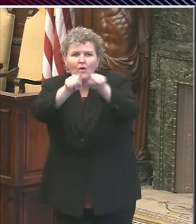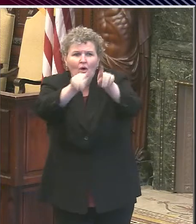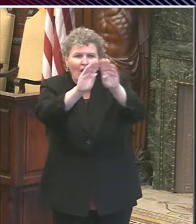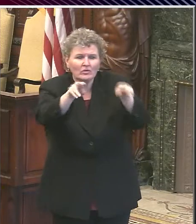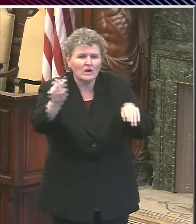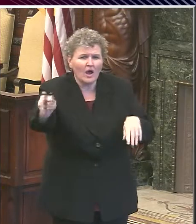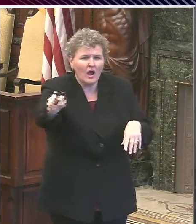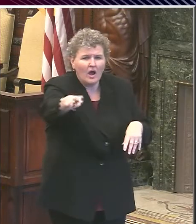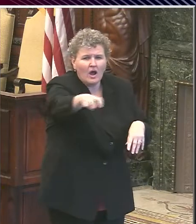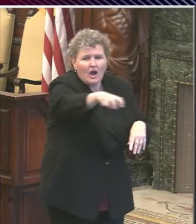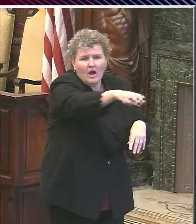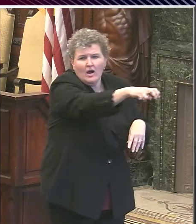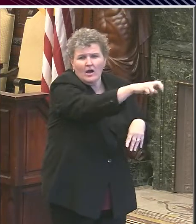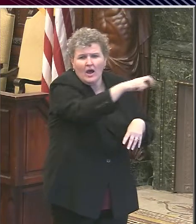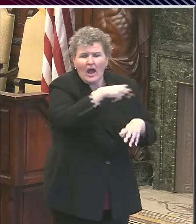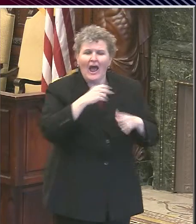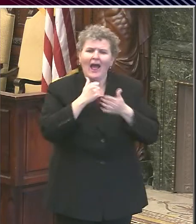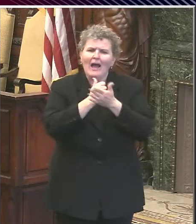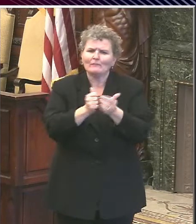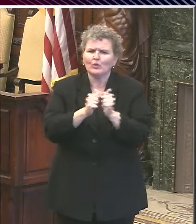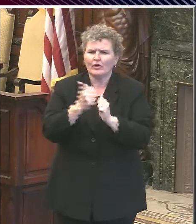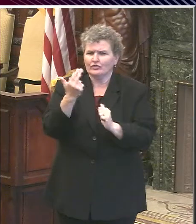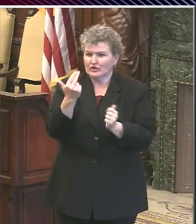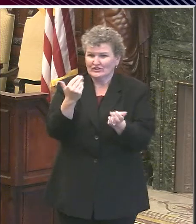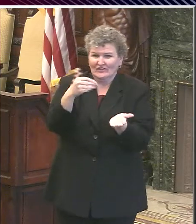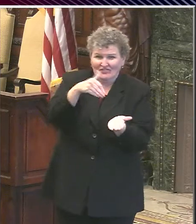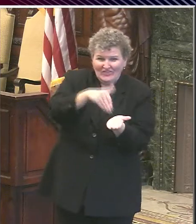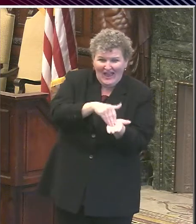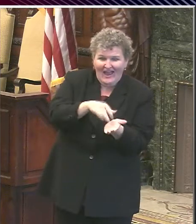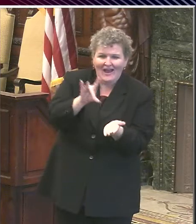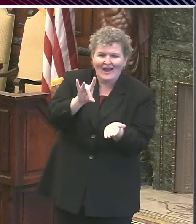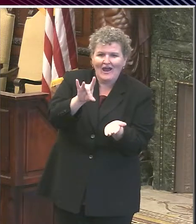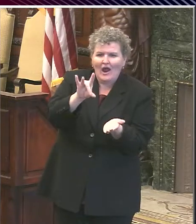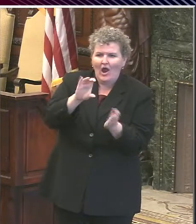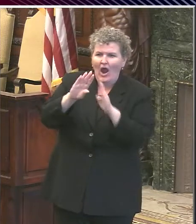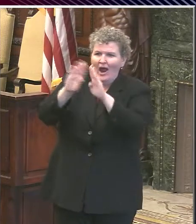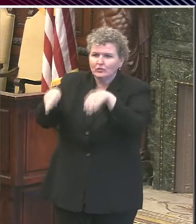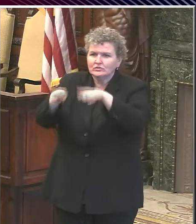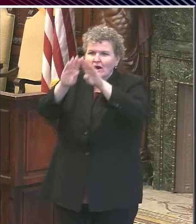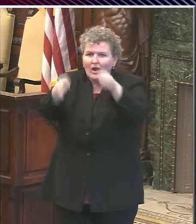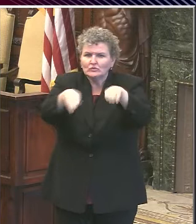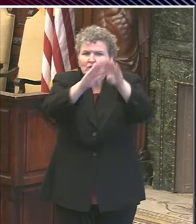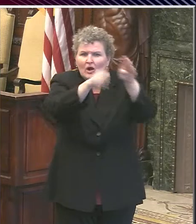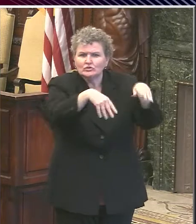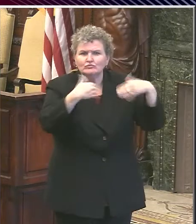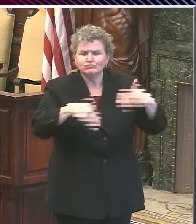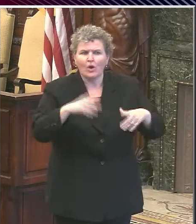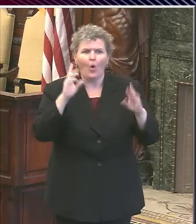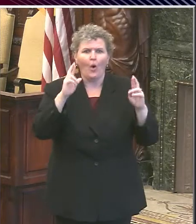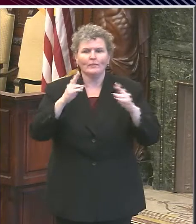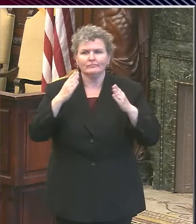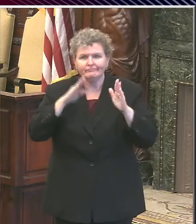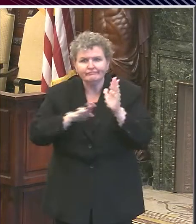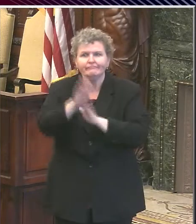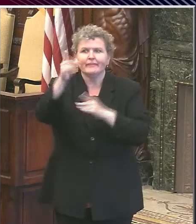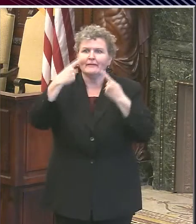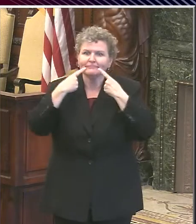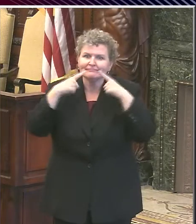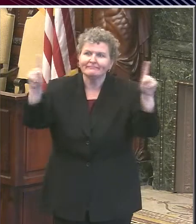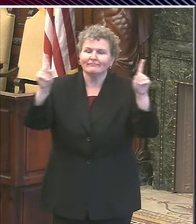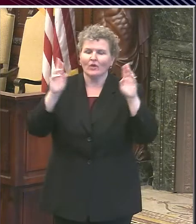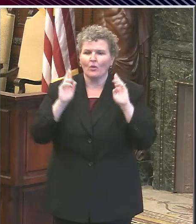assisted 13,800 households and making a plan to participate in the 2020 census. Despite the strong effort, only